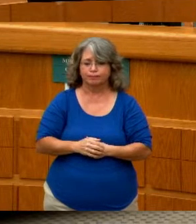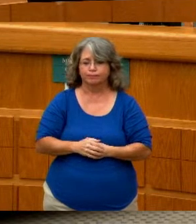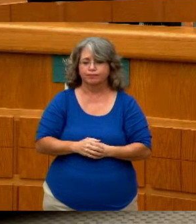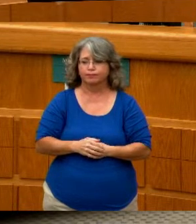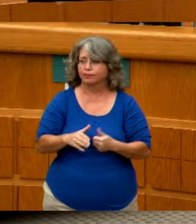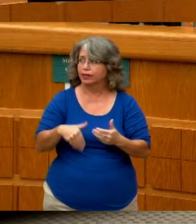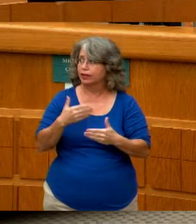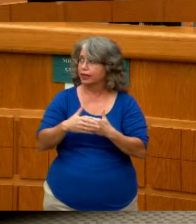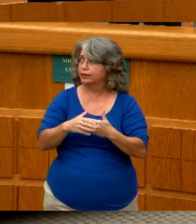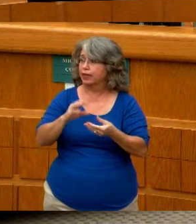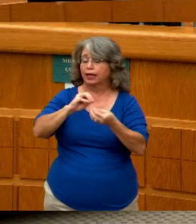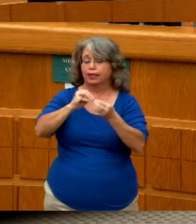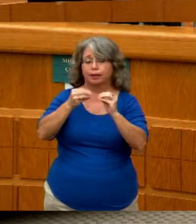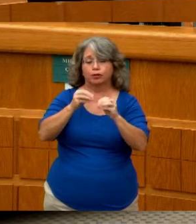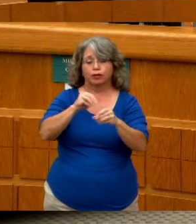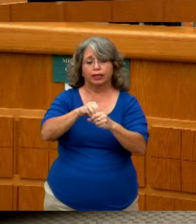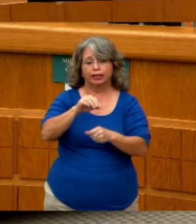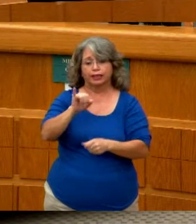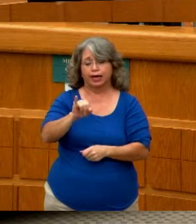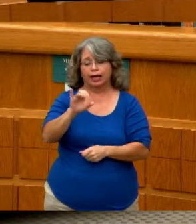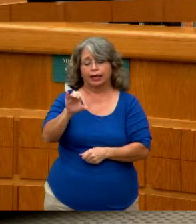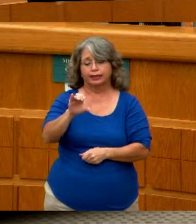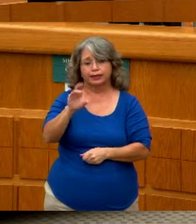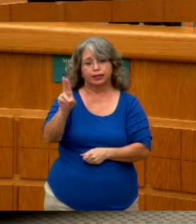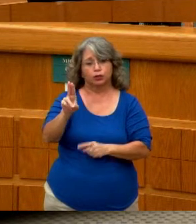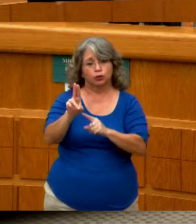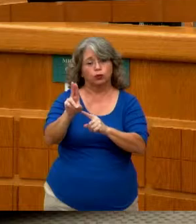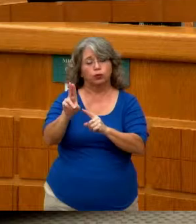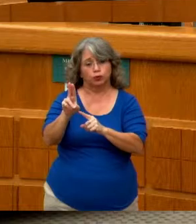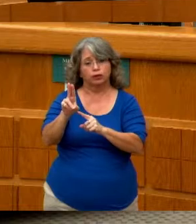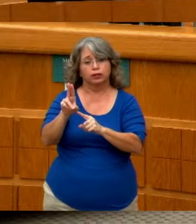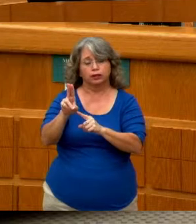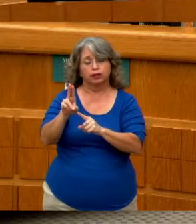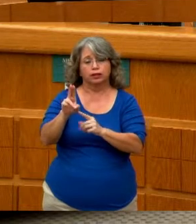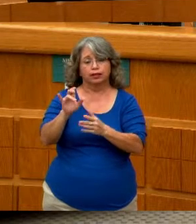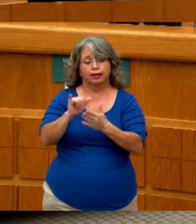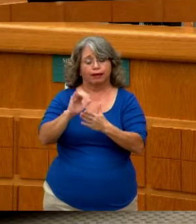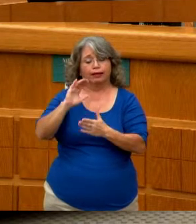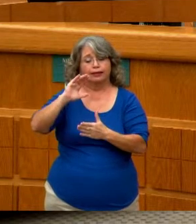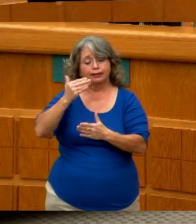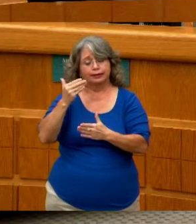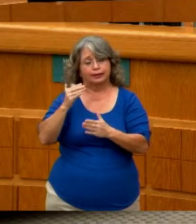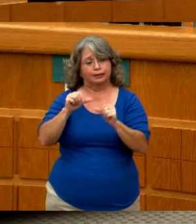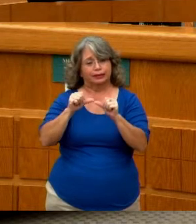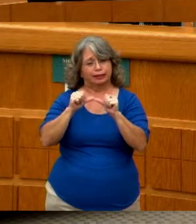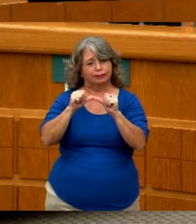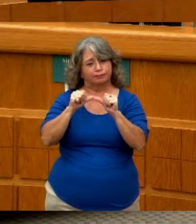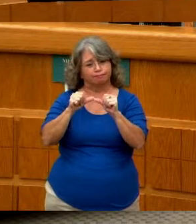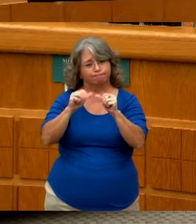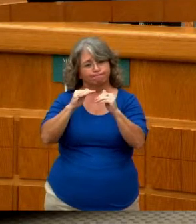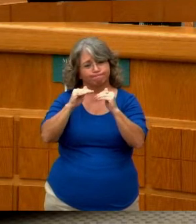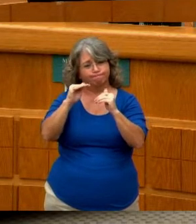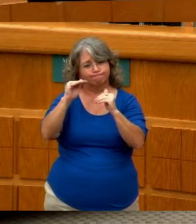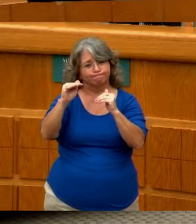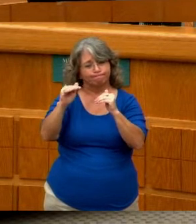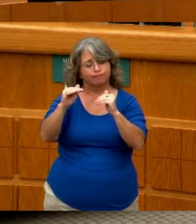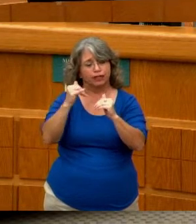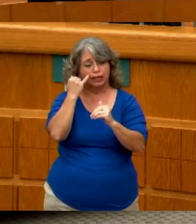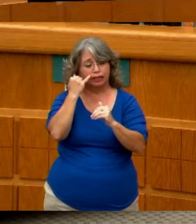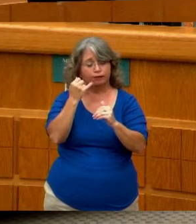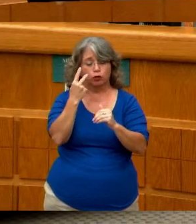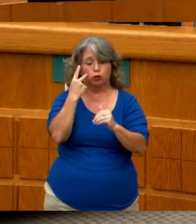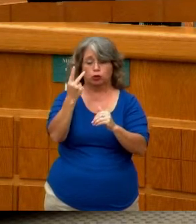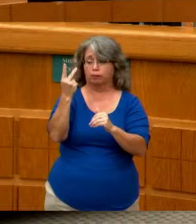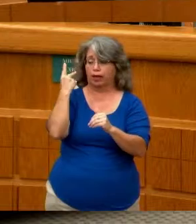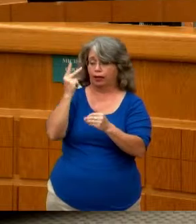course. Next slide, please. The ICU patients, the COVID ICU patients, seems to be